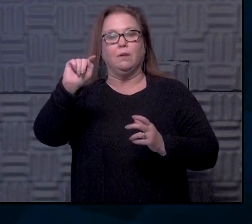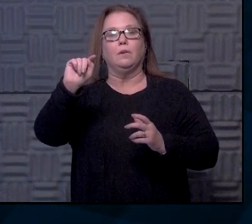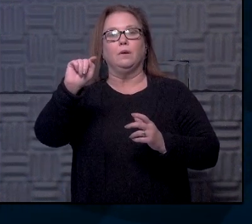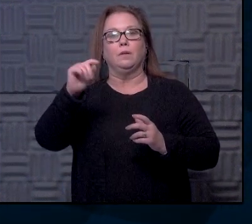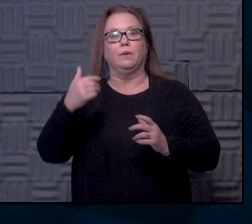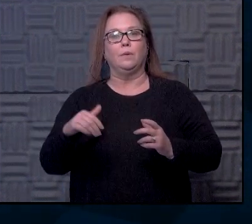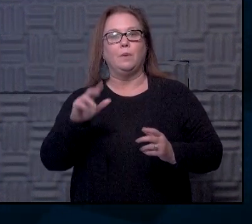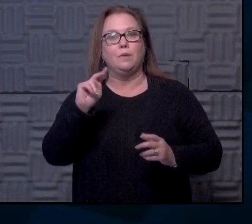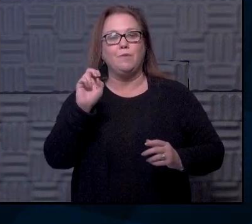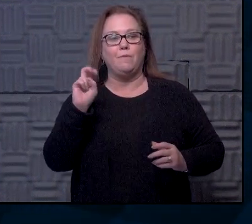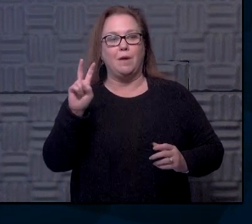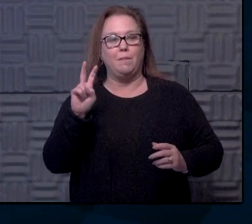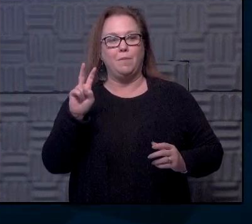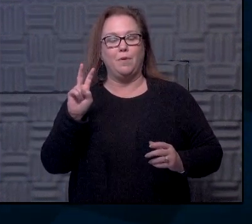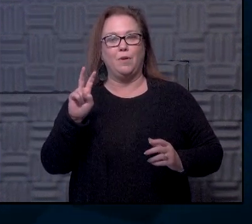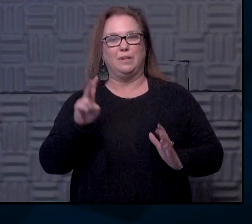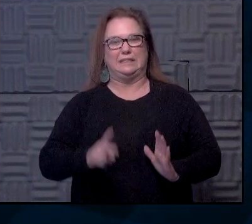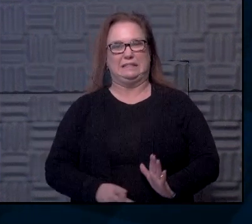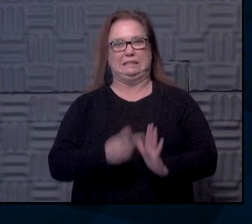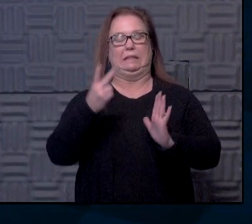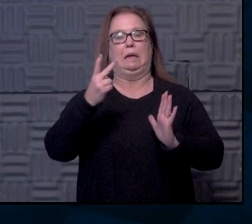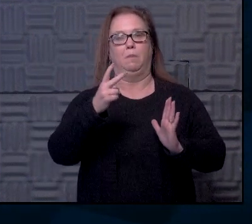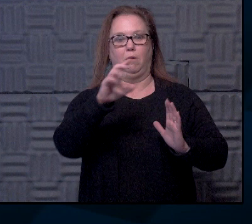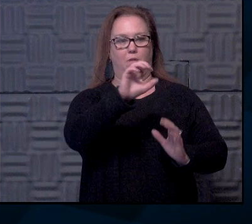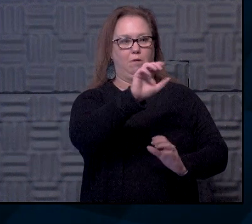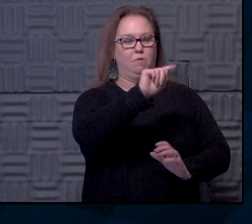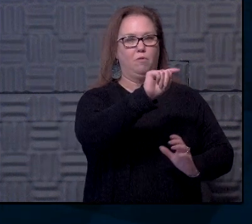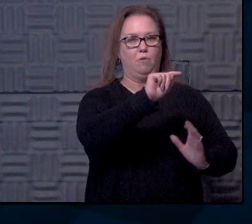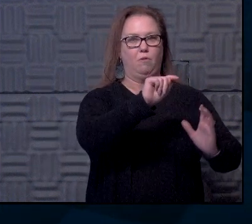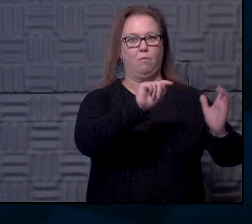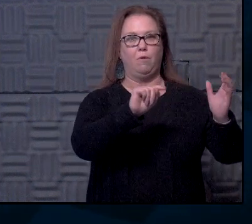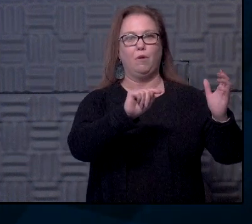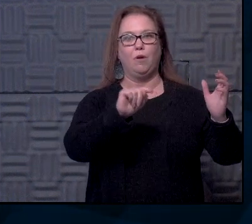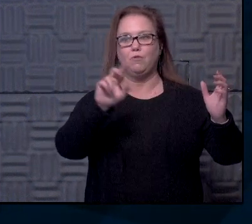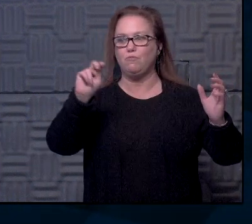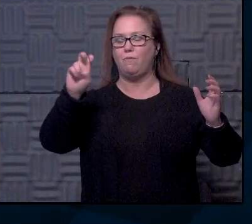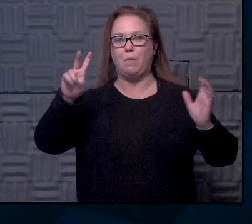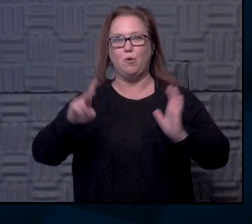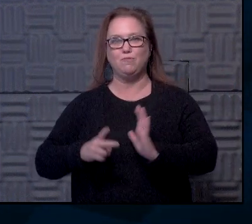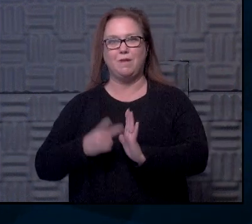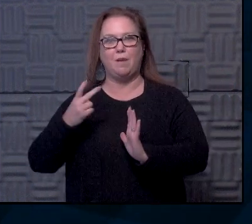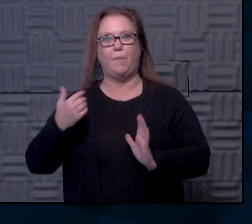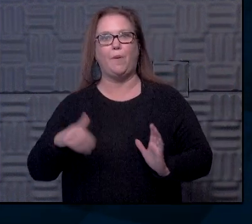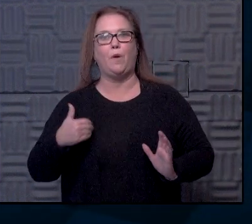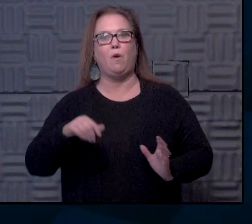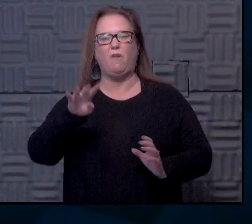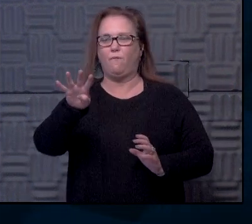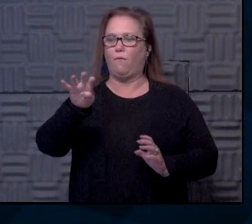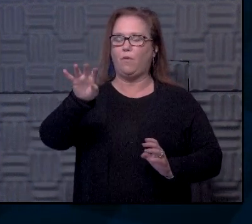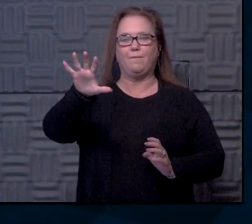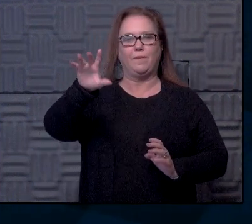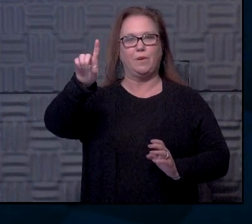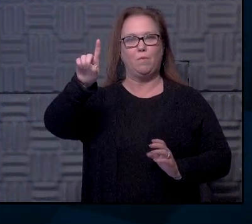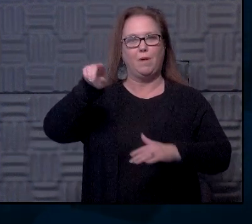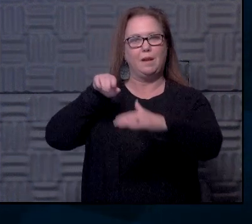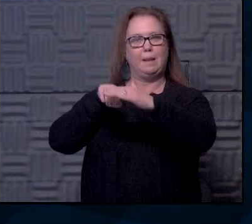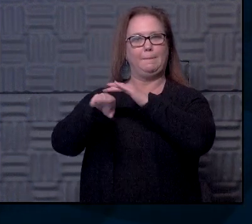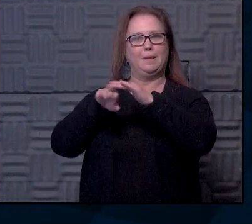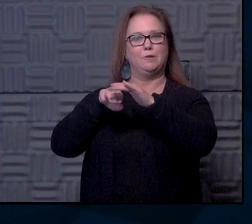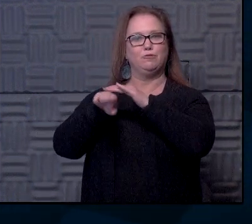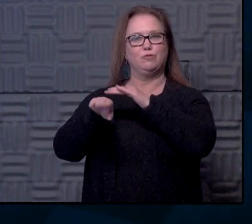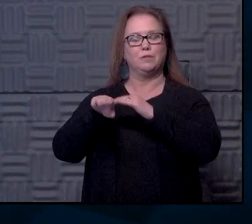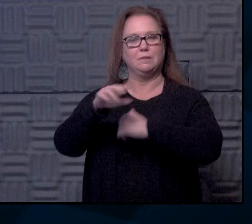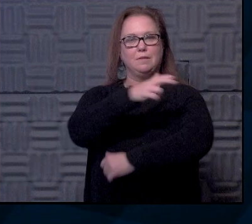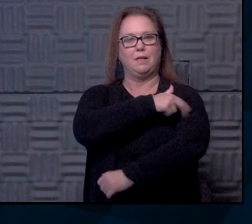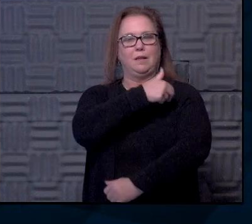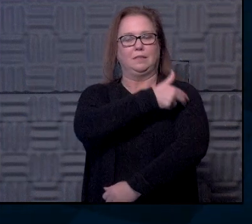look at November. We more than doubled from October, which was our previous high. So 451 admissions to the